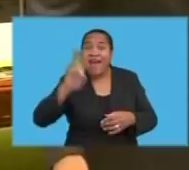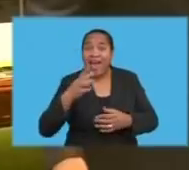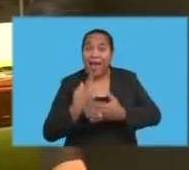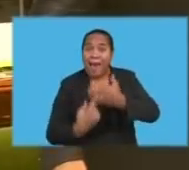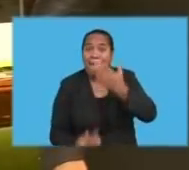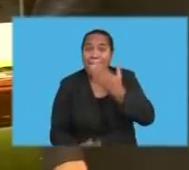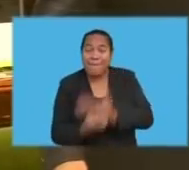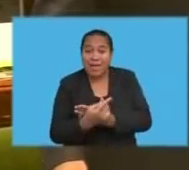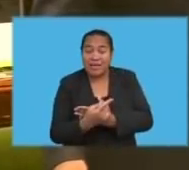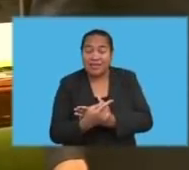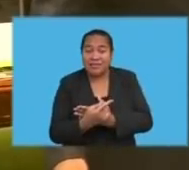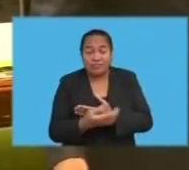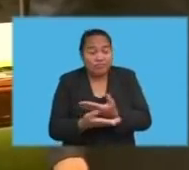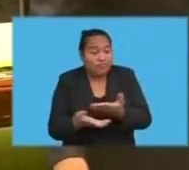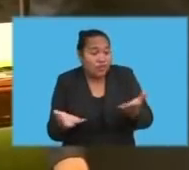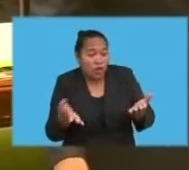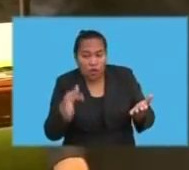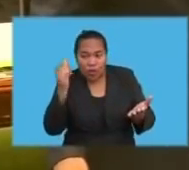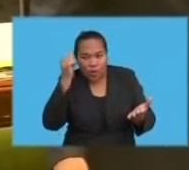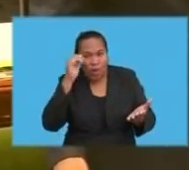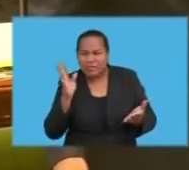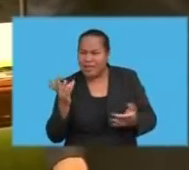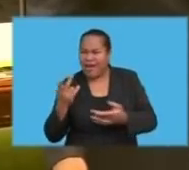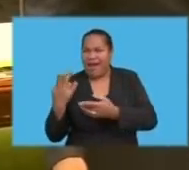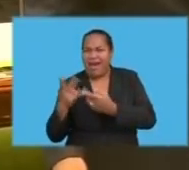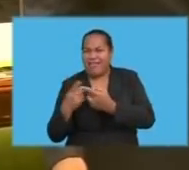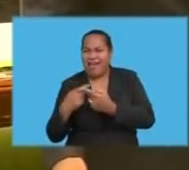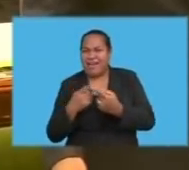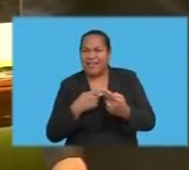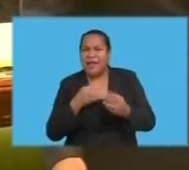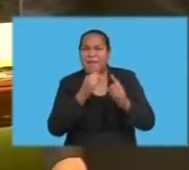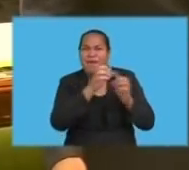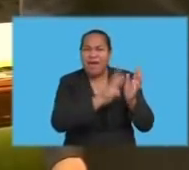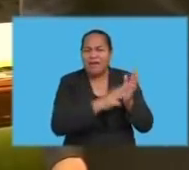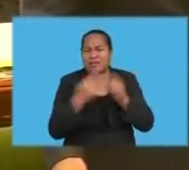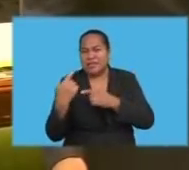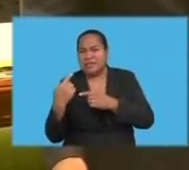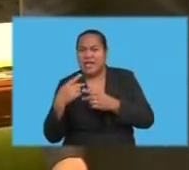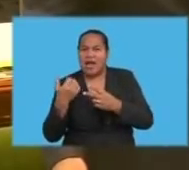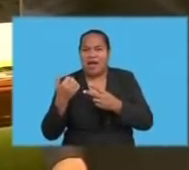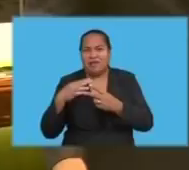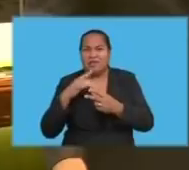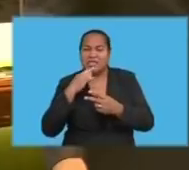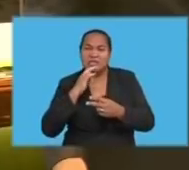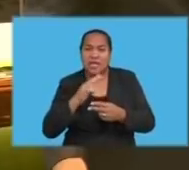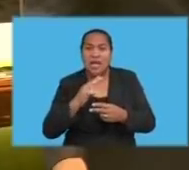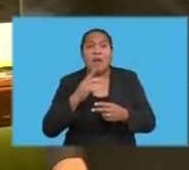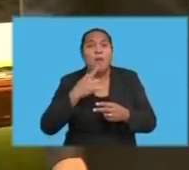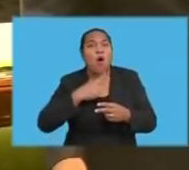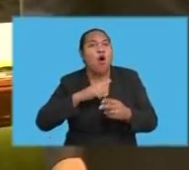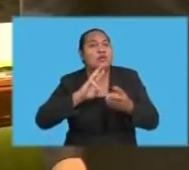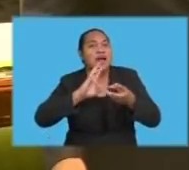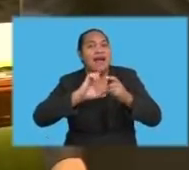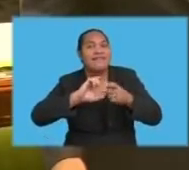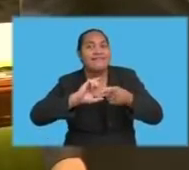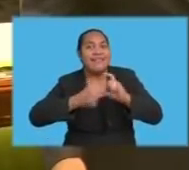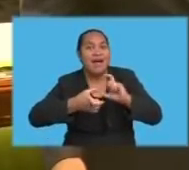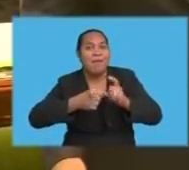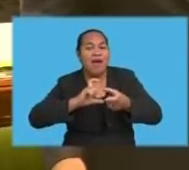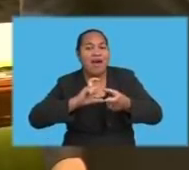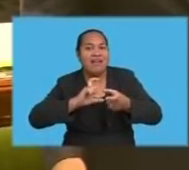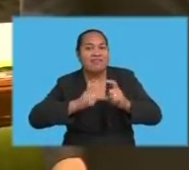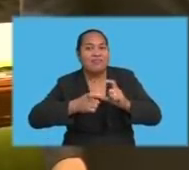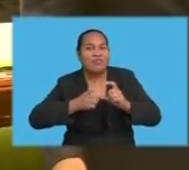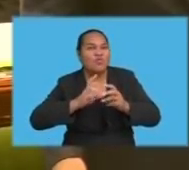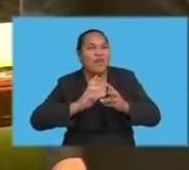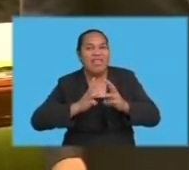Disaster Management, the Honourable Prime Minister, has also mentioned in this House, because of the frequency of inclement weather, we do get a lot of lightning